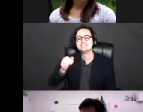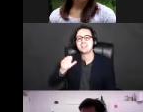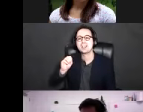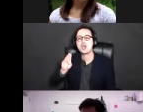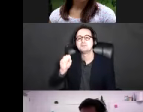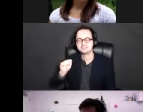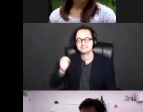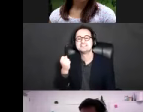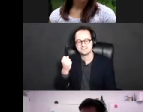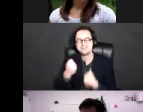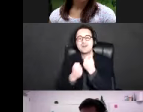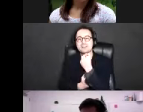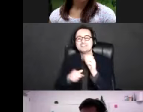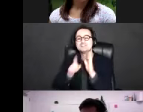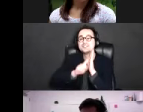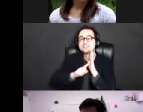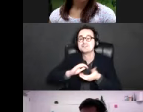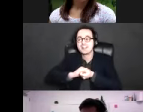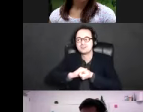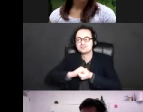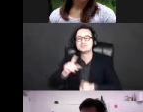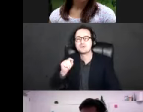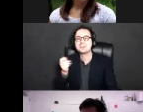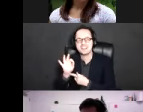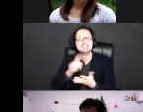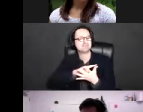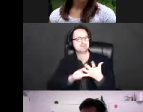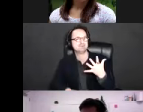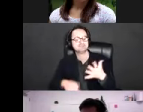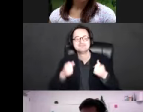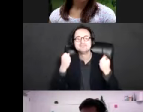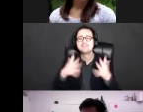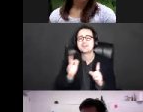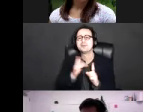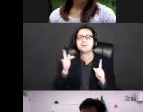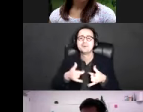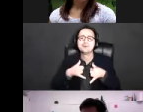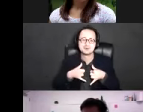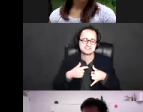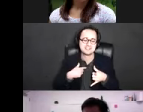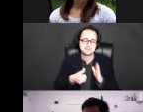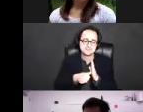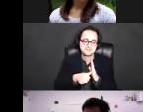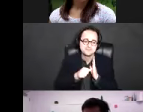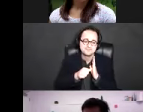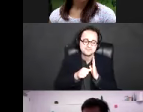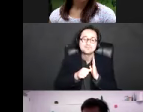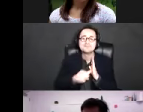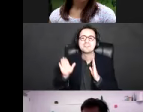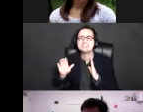Research Fellowship in 2019. All very prestigious awards. And I'm always so impressed by his scientific